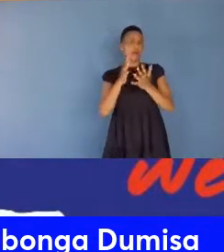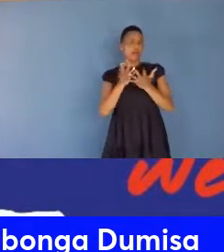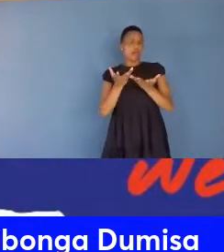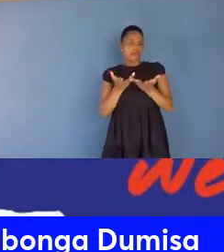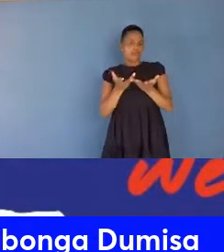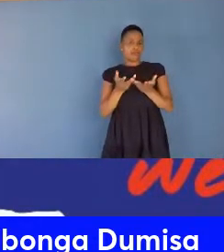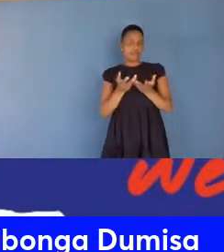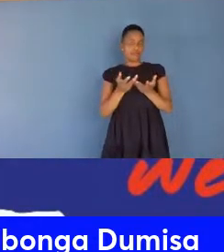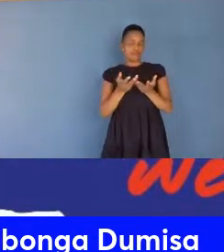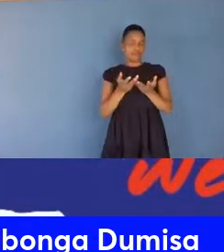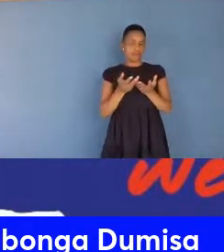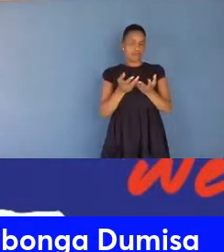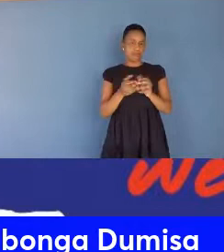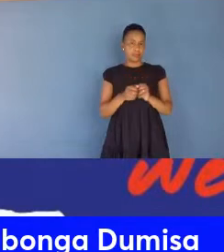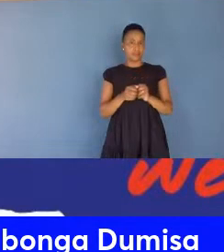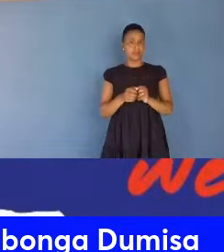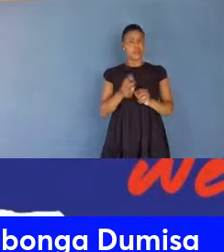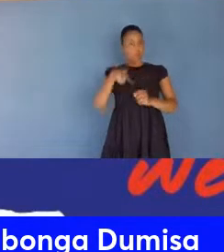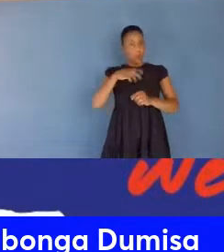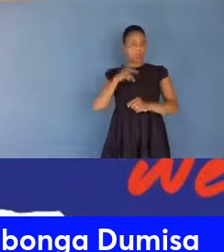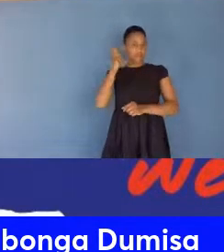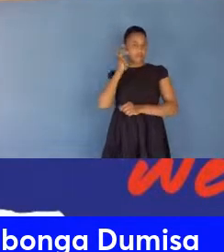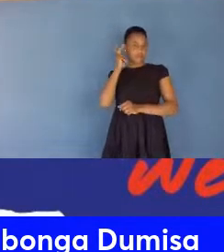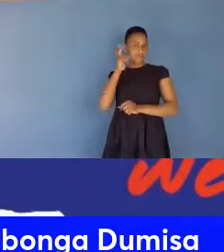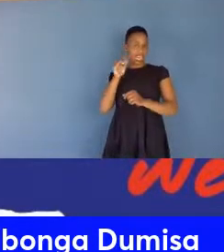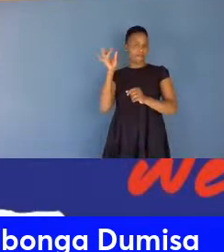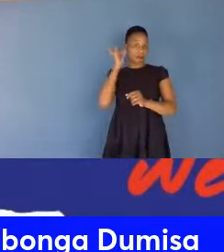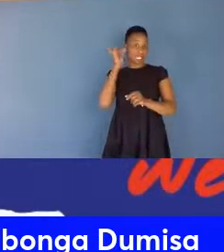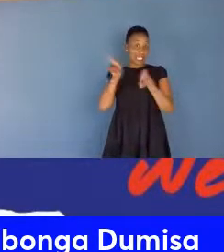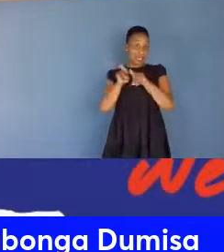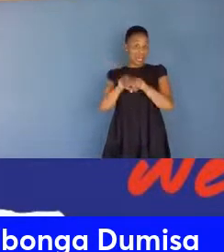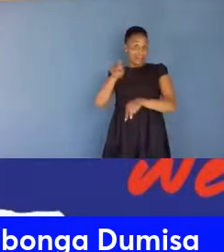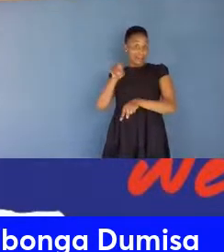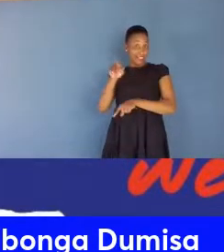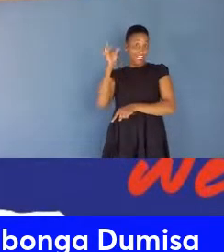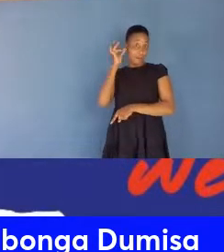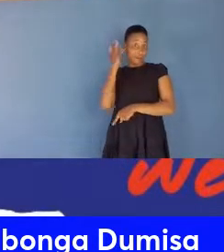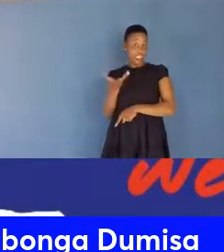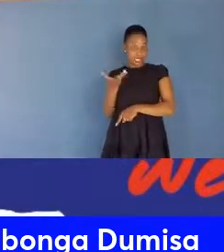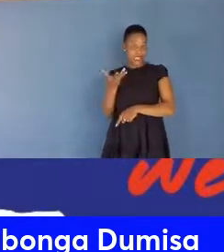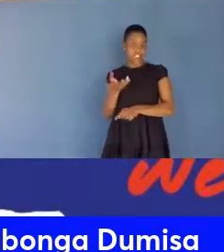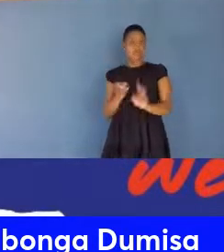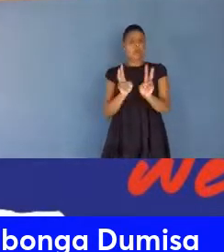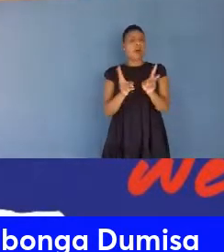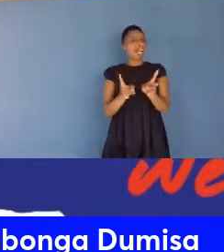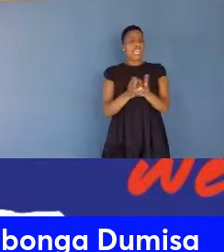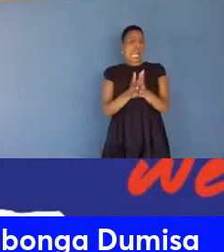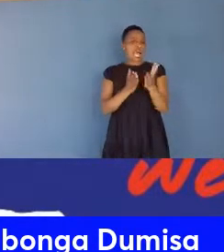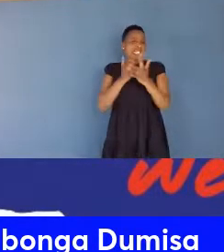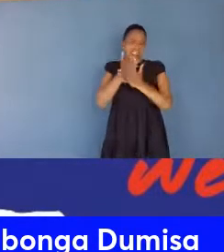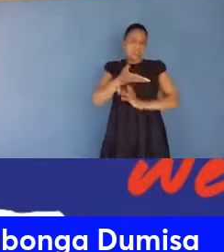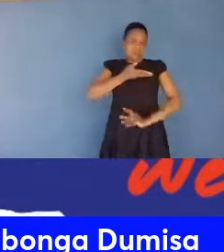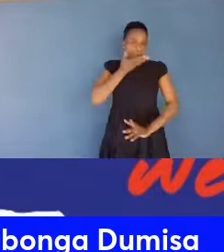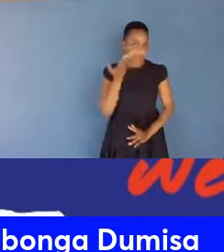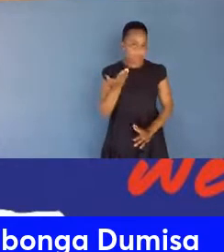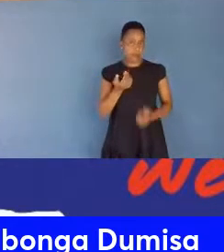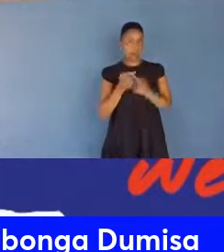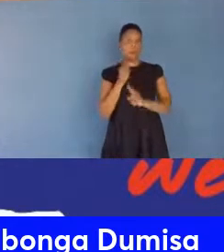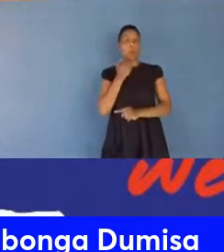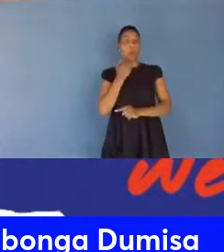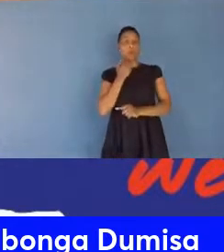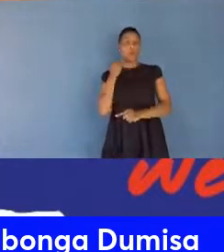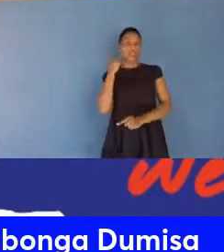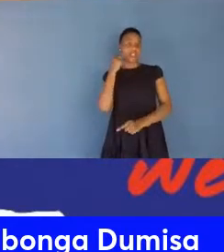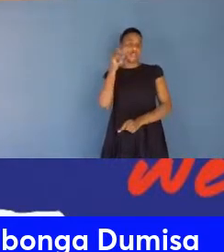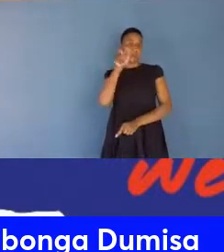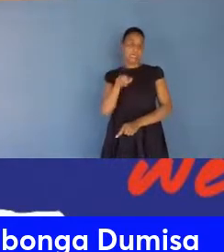information like this information. And ordinarily, there wouldn't be access for a deaf person. So